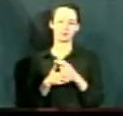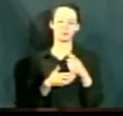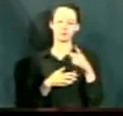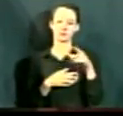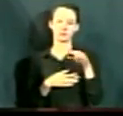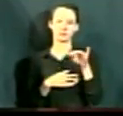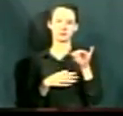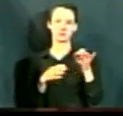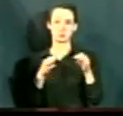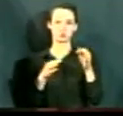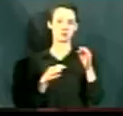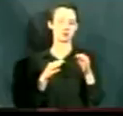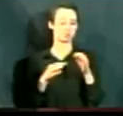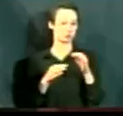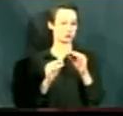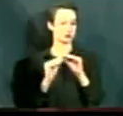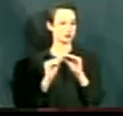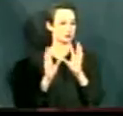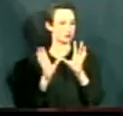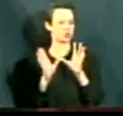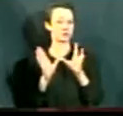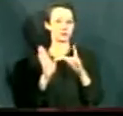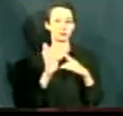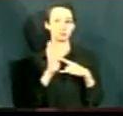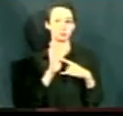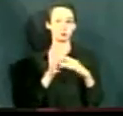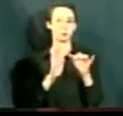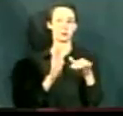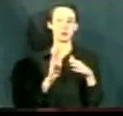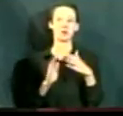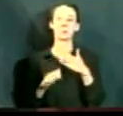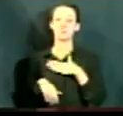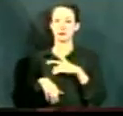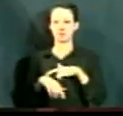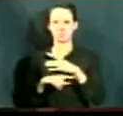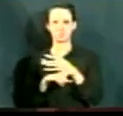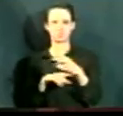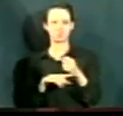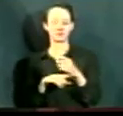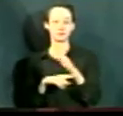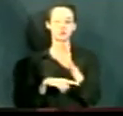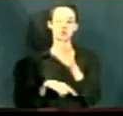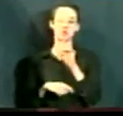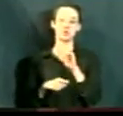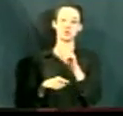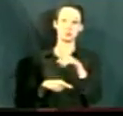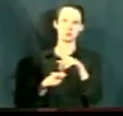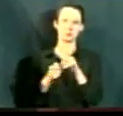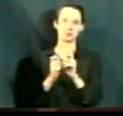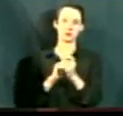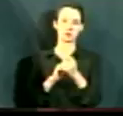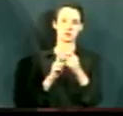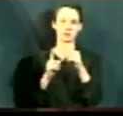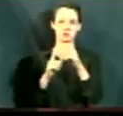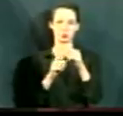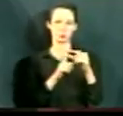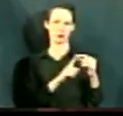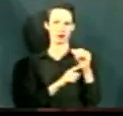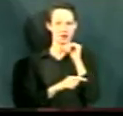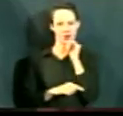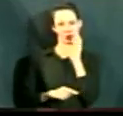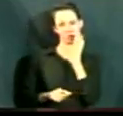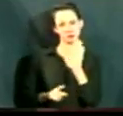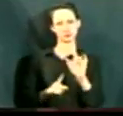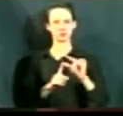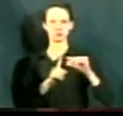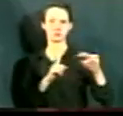clearly presented that my time is up, that you're changing the terminology is not how he perceives it. Thank